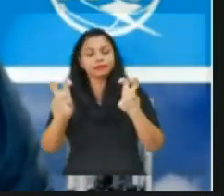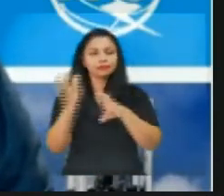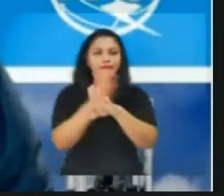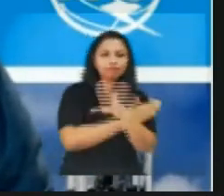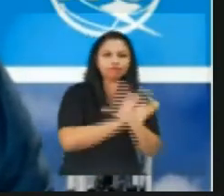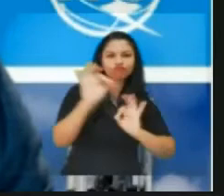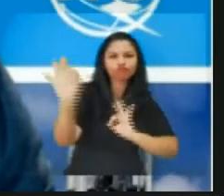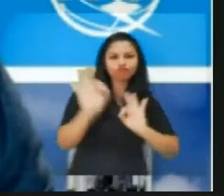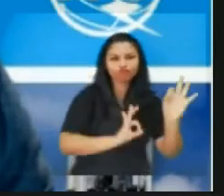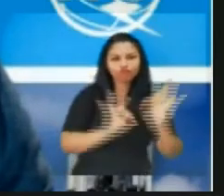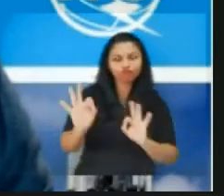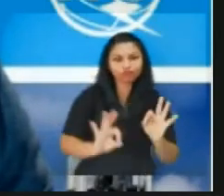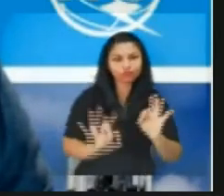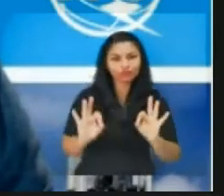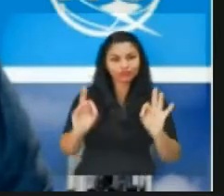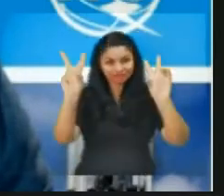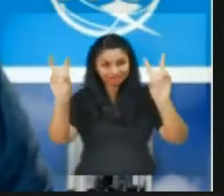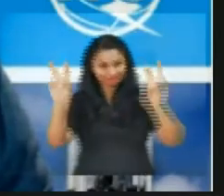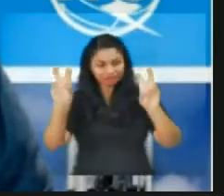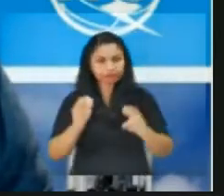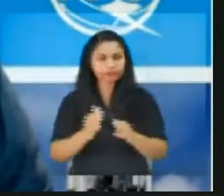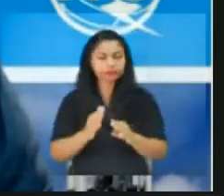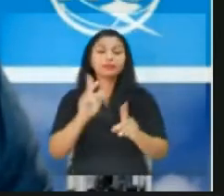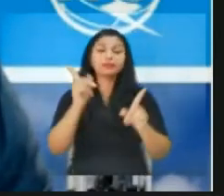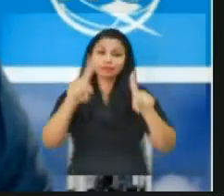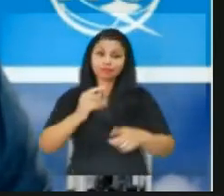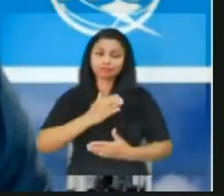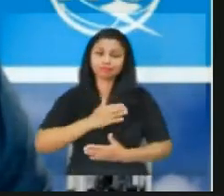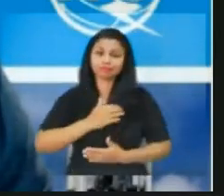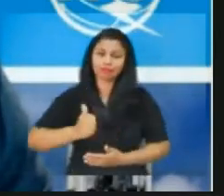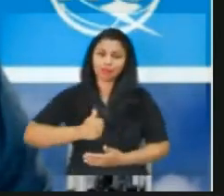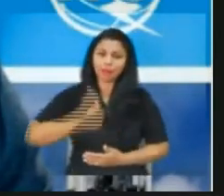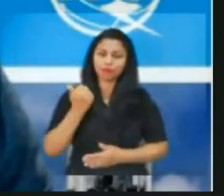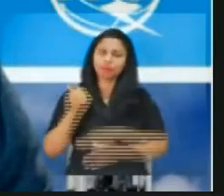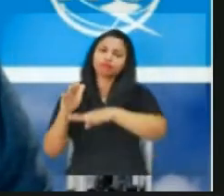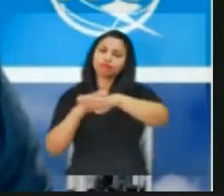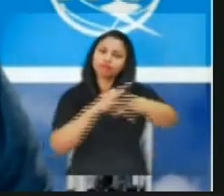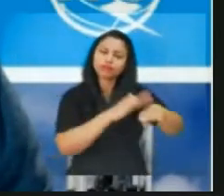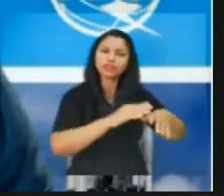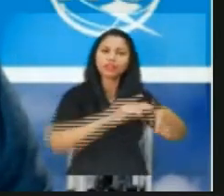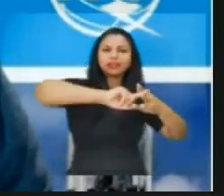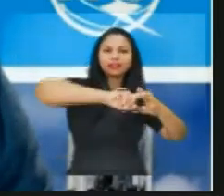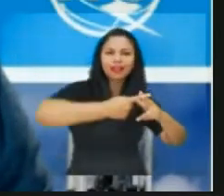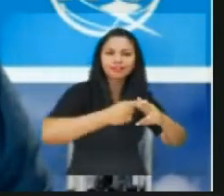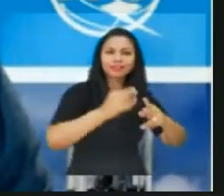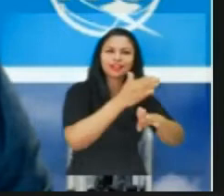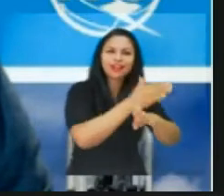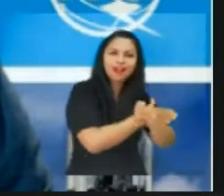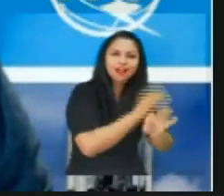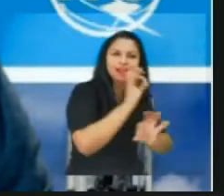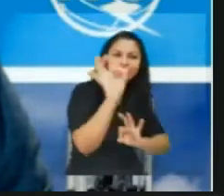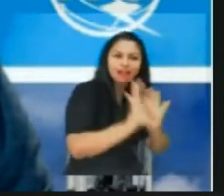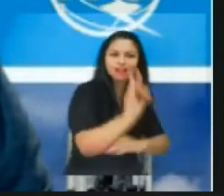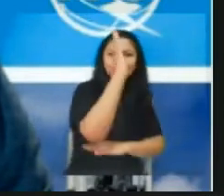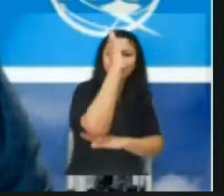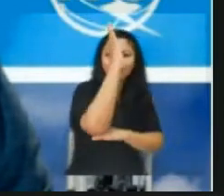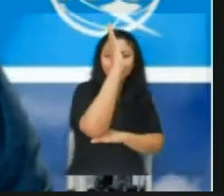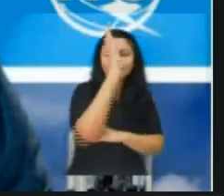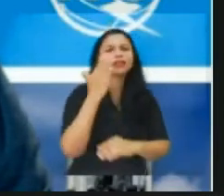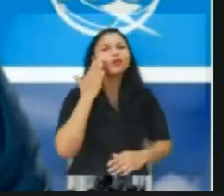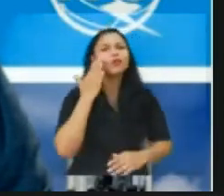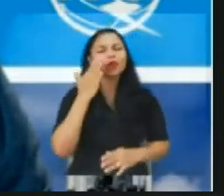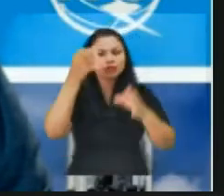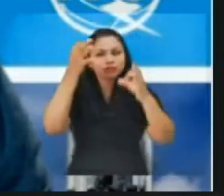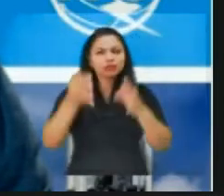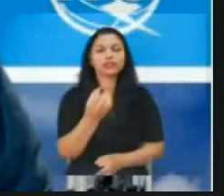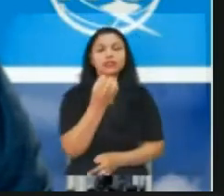of preparing for the World Conference of 2023, I would like to invite you to the first international meeting of such conference that will be held